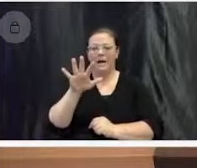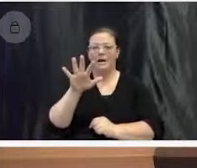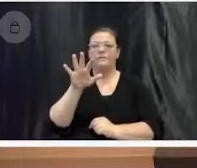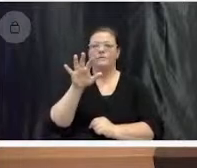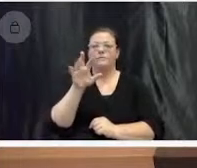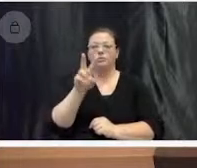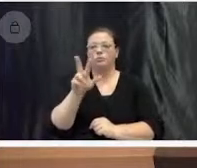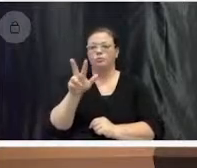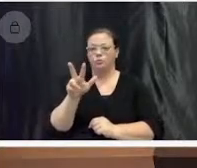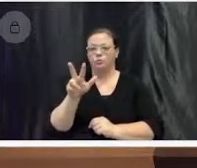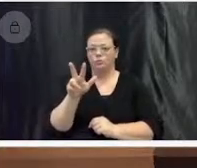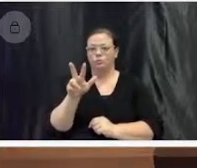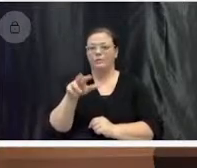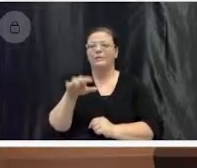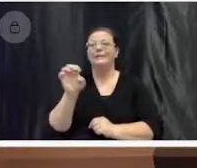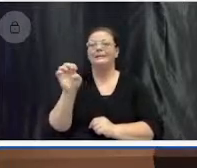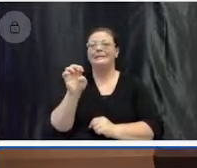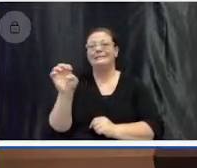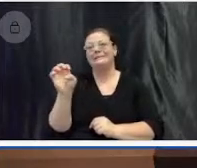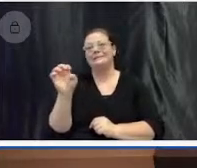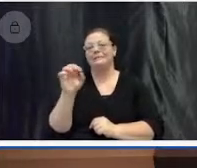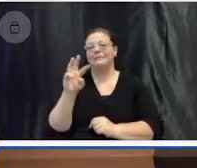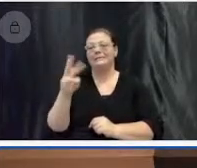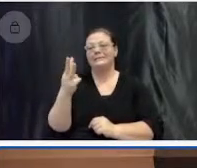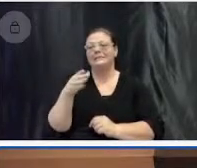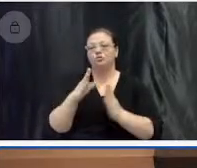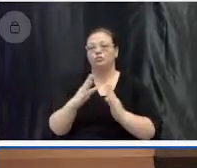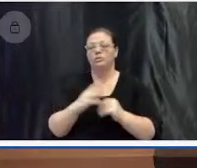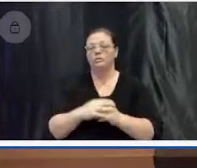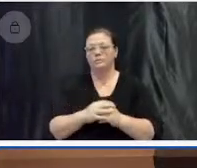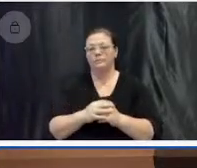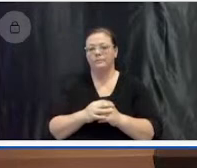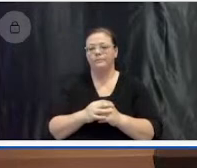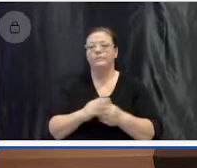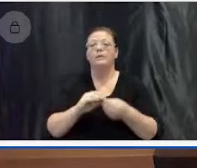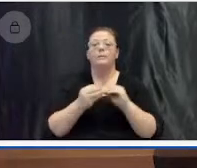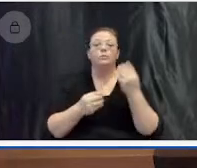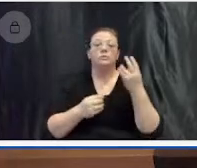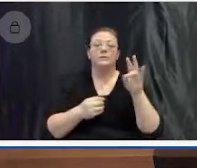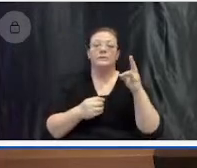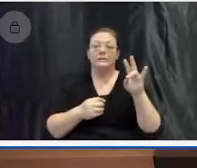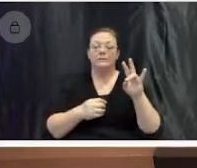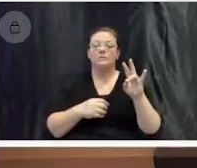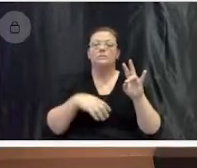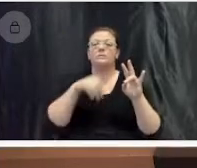523 East 6th Street. Item 17,